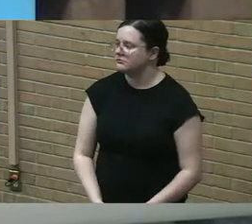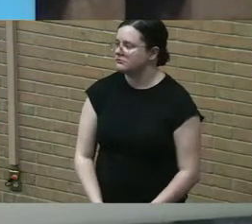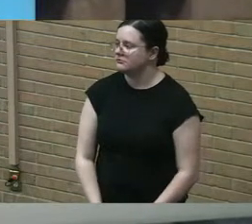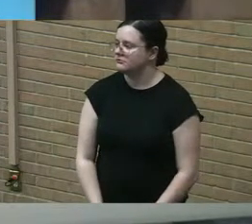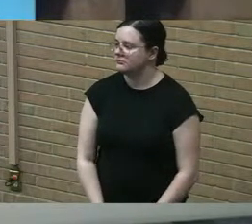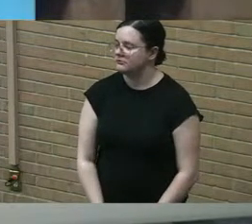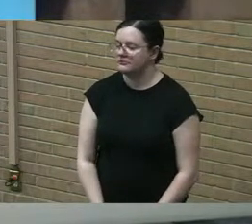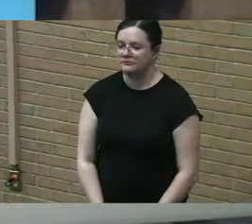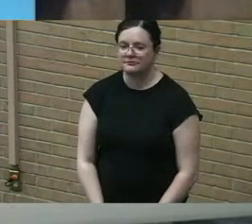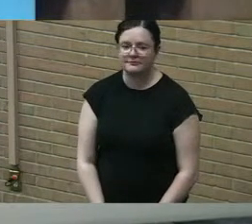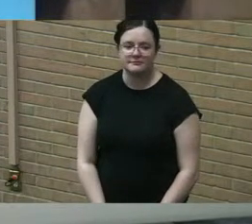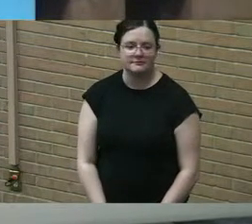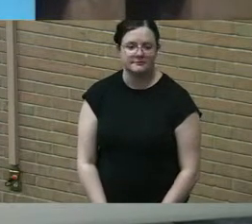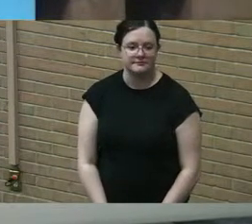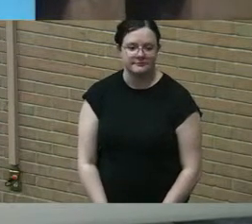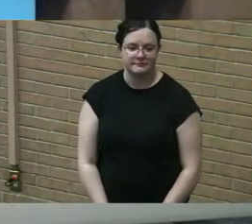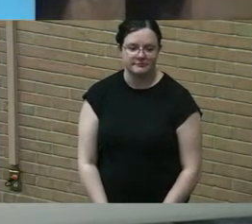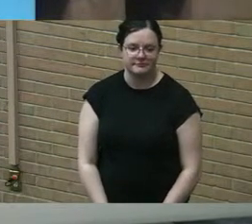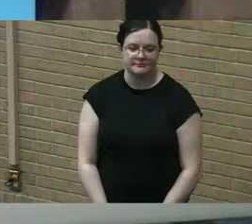I got